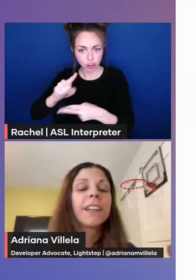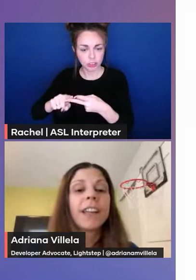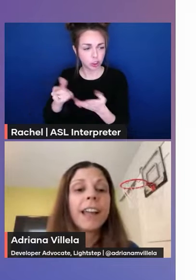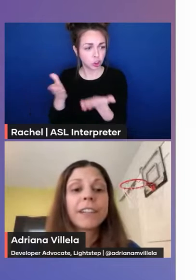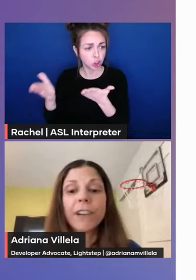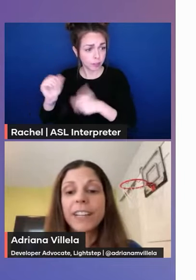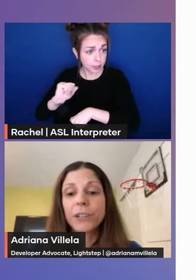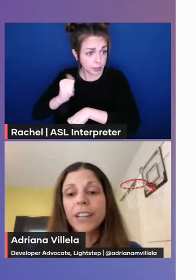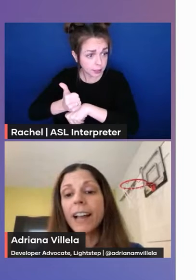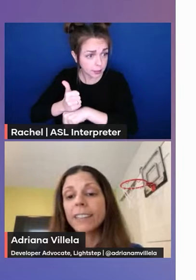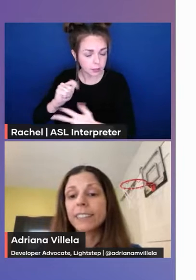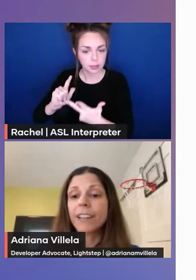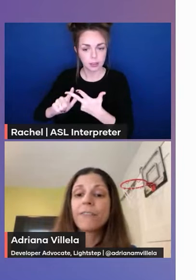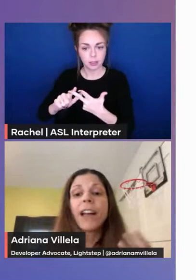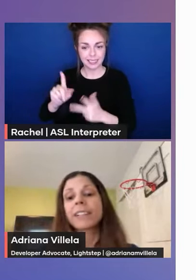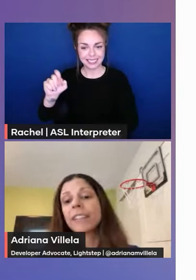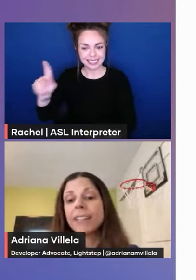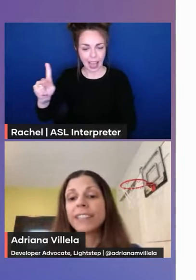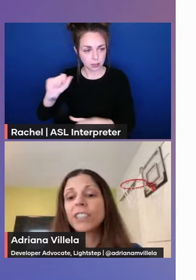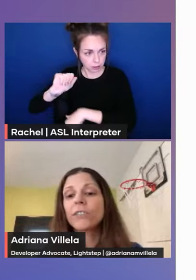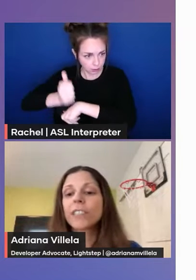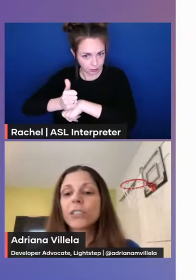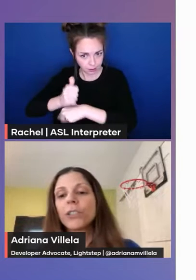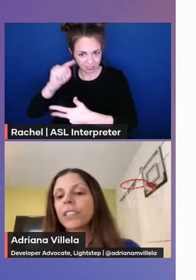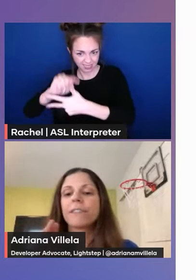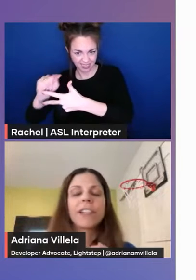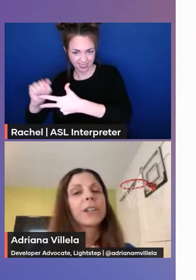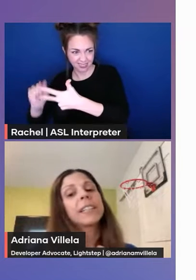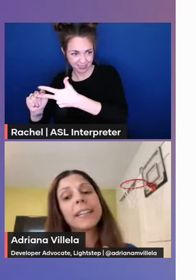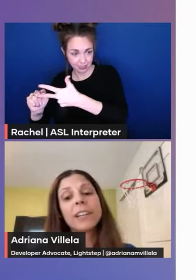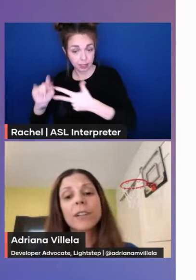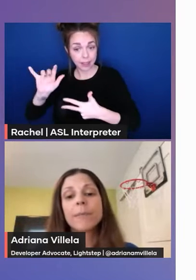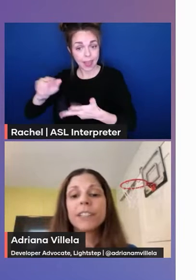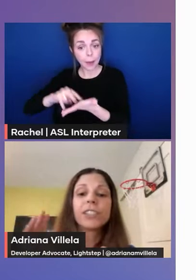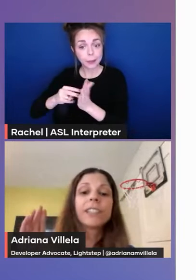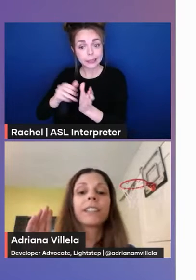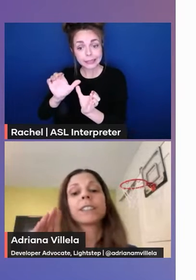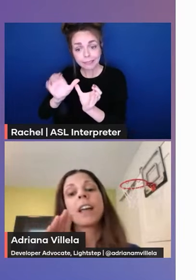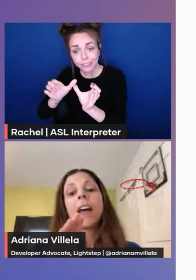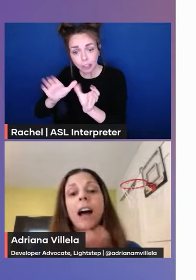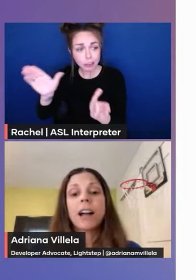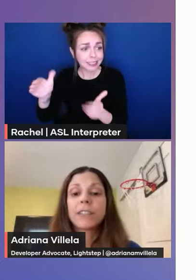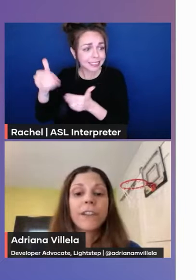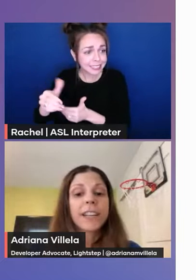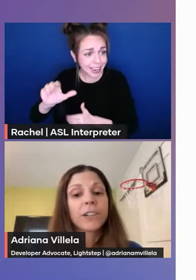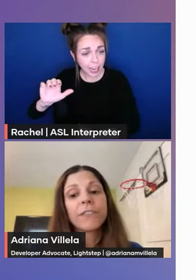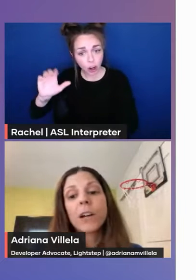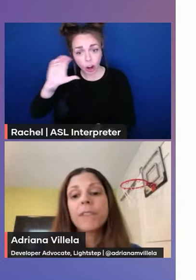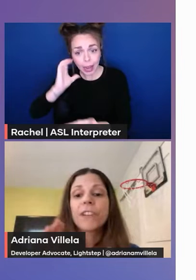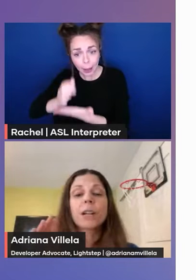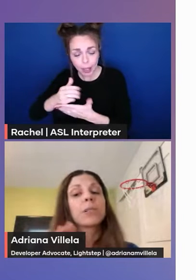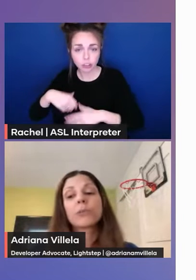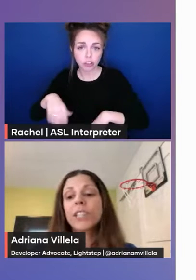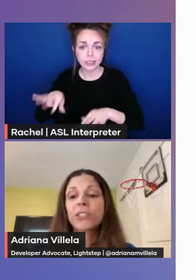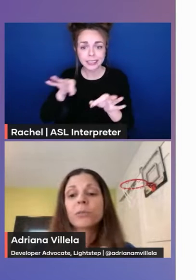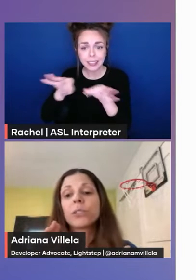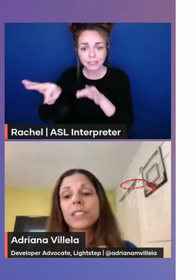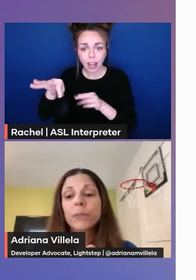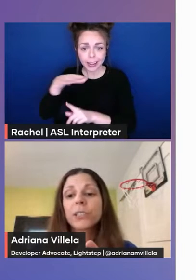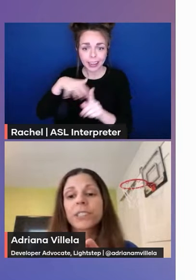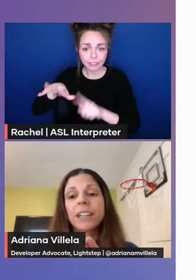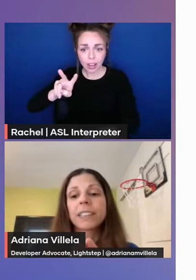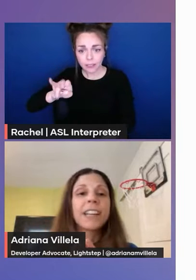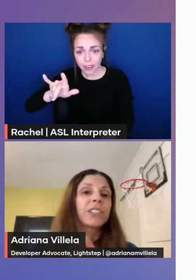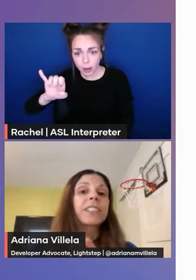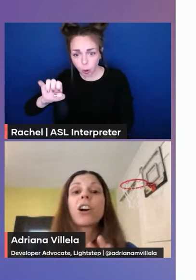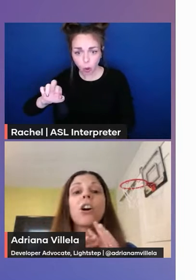services, and defining your task. And that in itself includes configuring container images, defining your environment variables, restart rules,